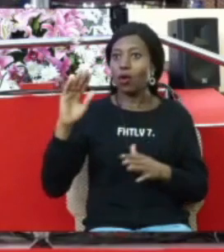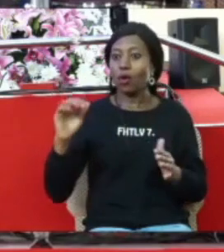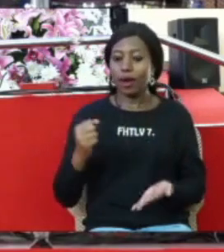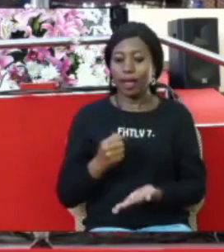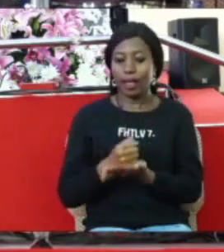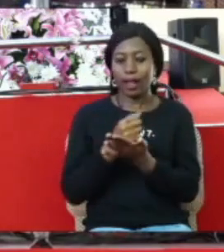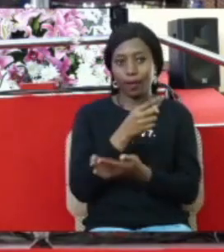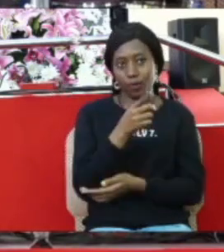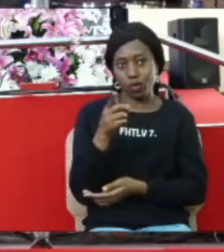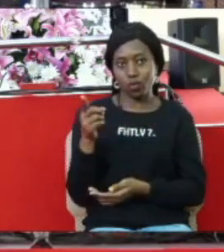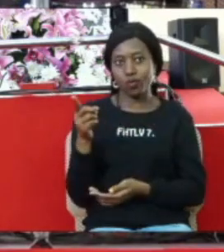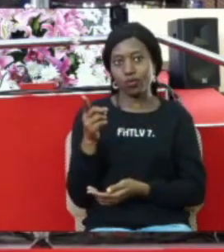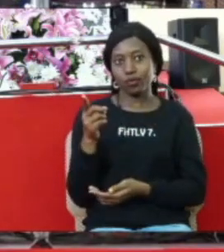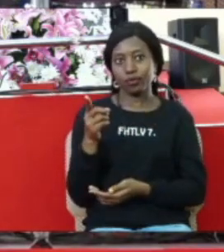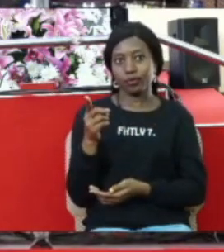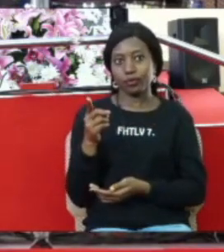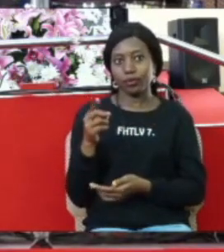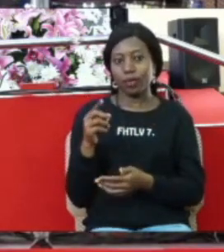giving also by faith.